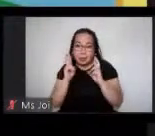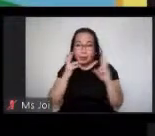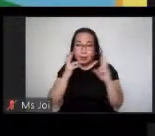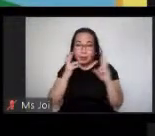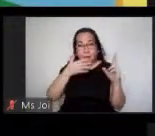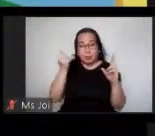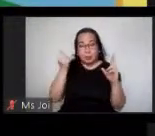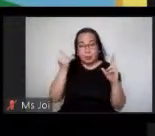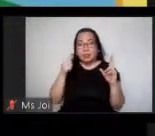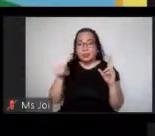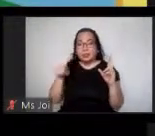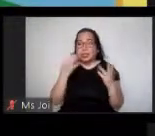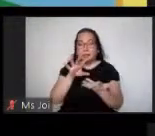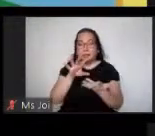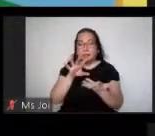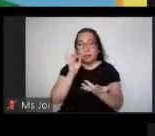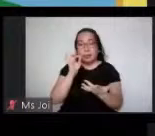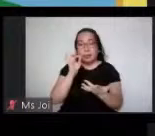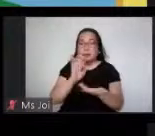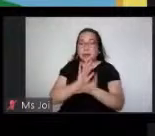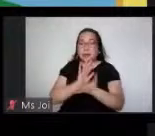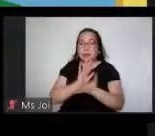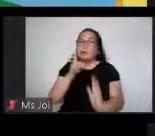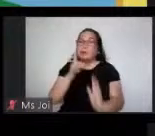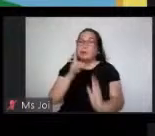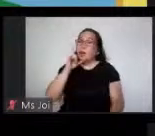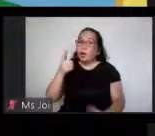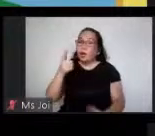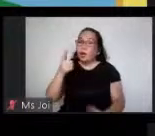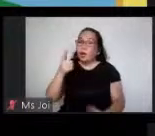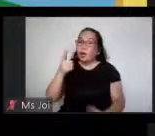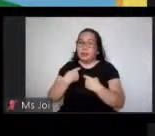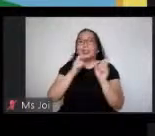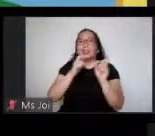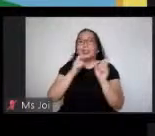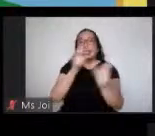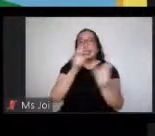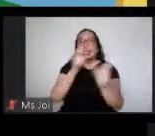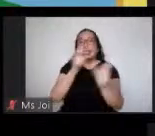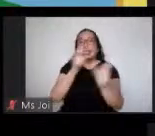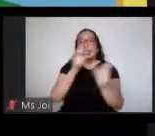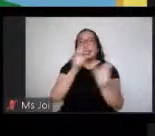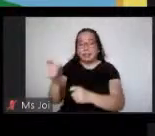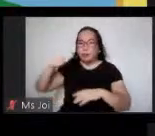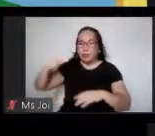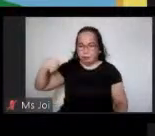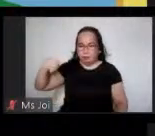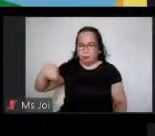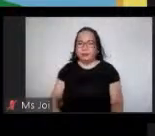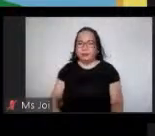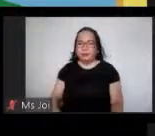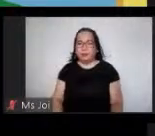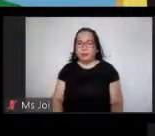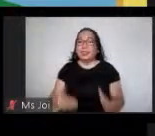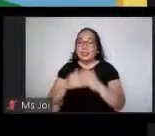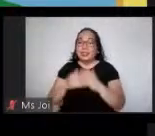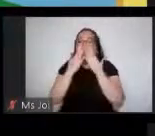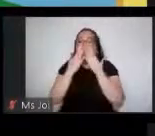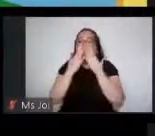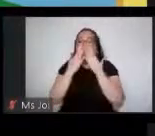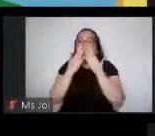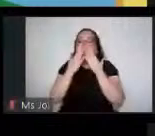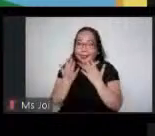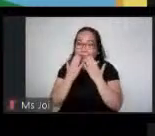yung mga lucky winners sa ating. Alright, so thank you so much, everyone.